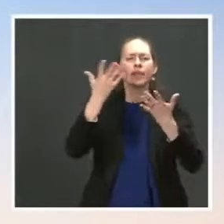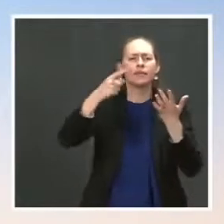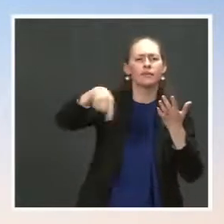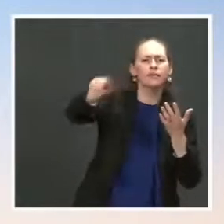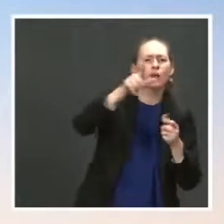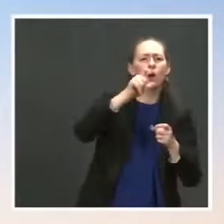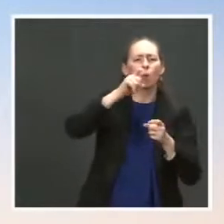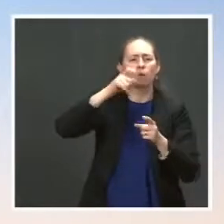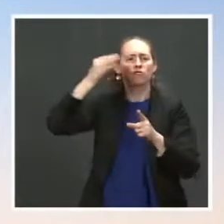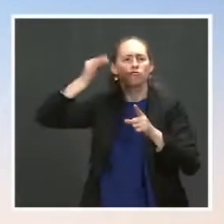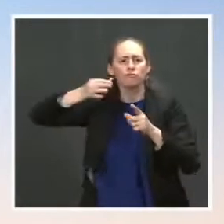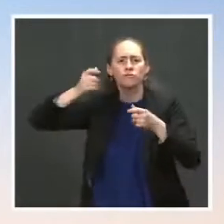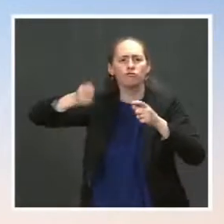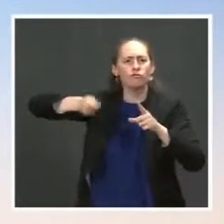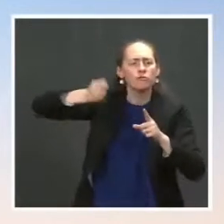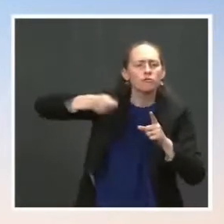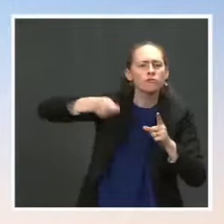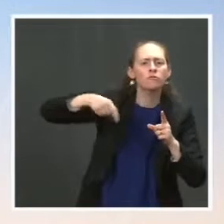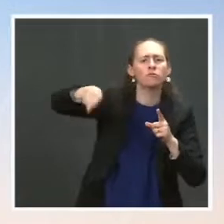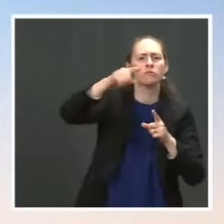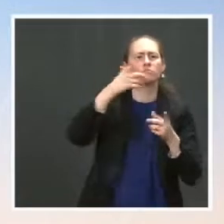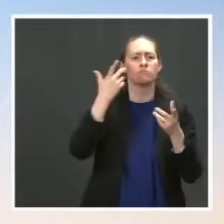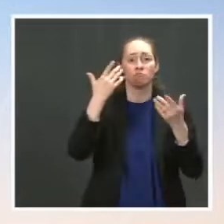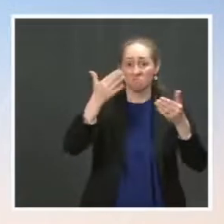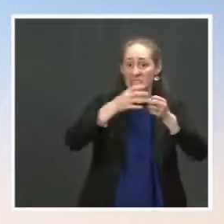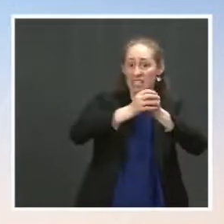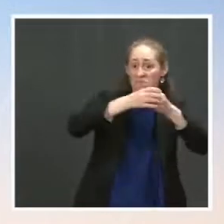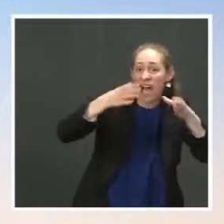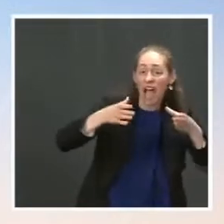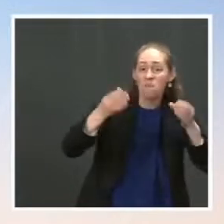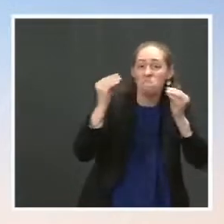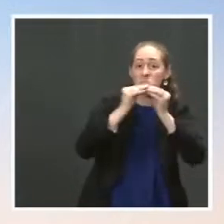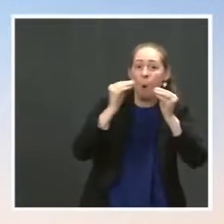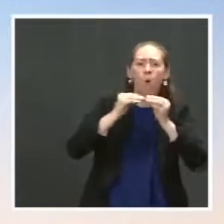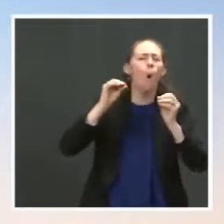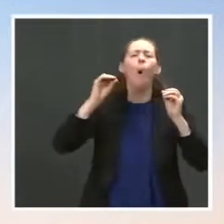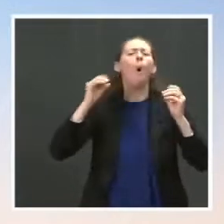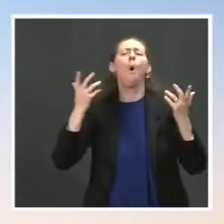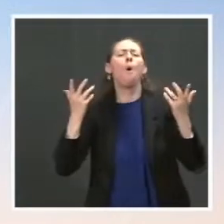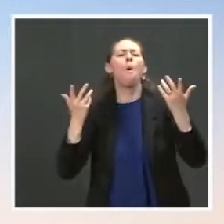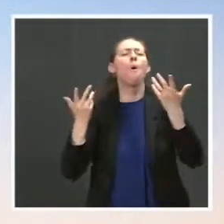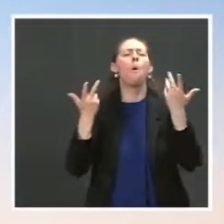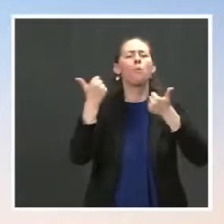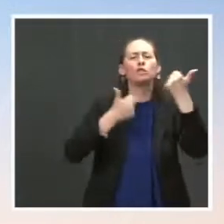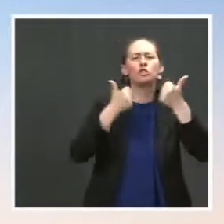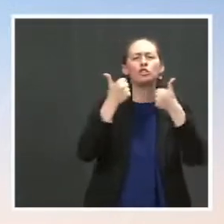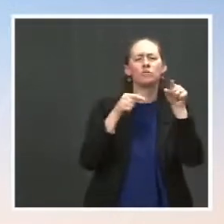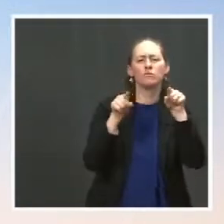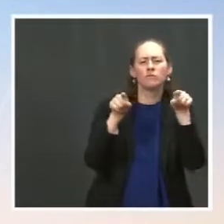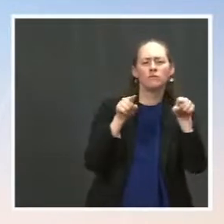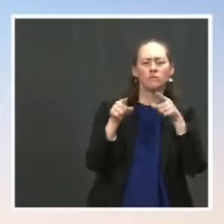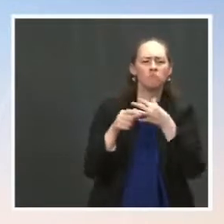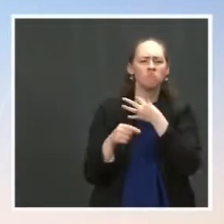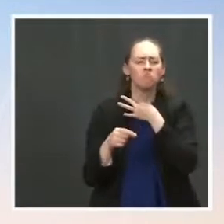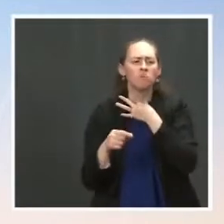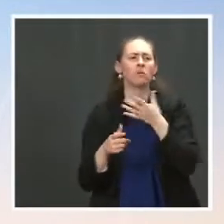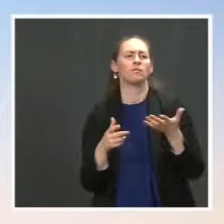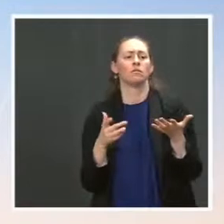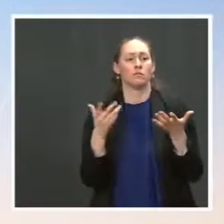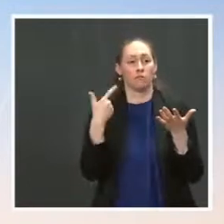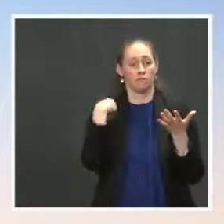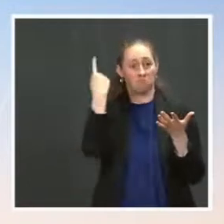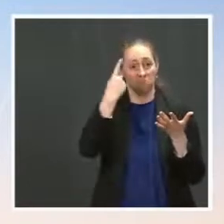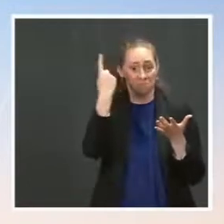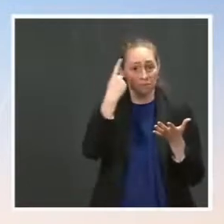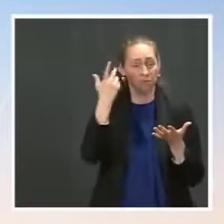That does differ from what the president seemed to say as a candidate. Are you suggesting that he wants